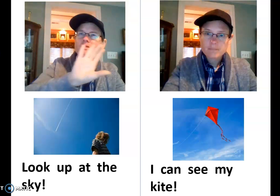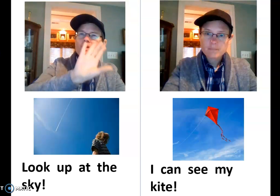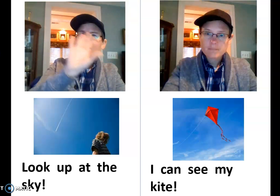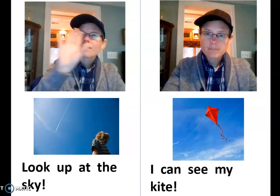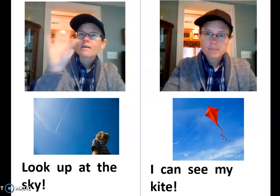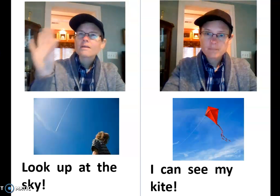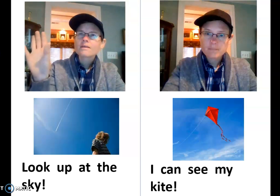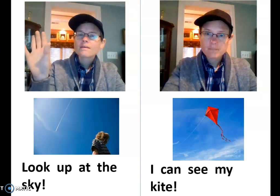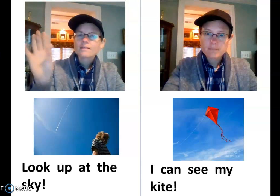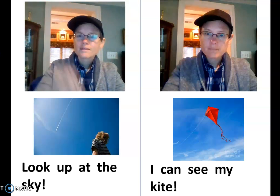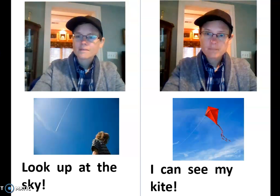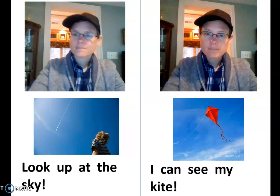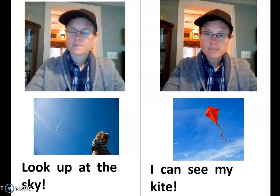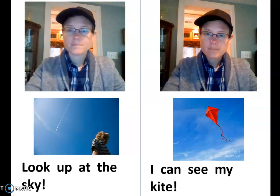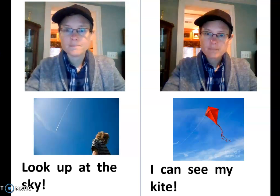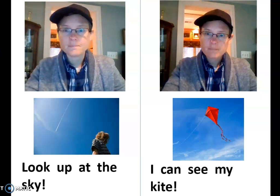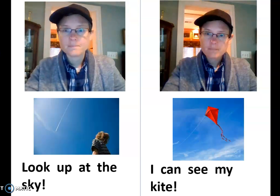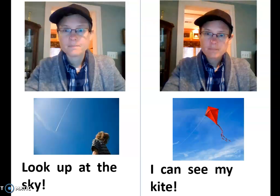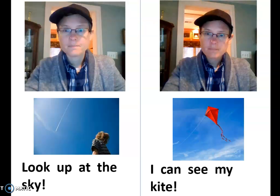Look up at the sky.